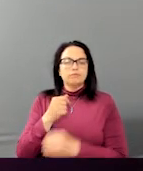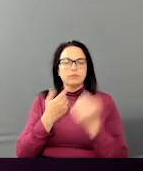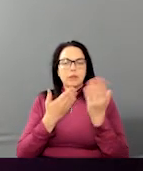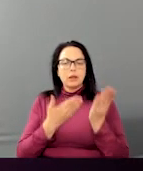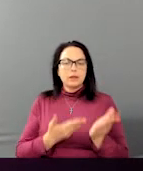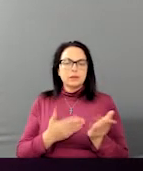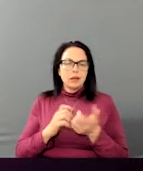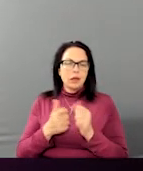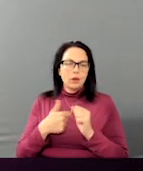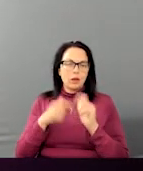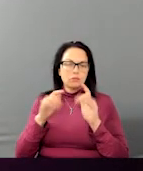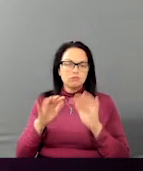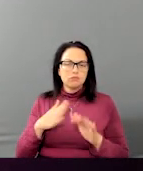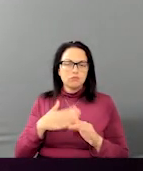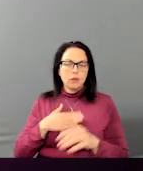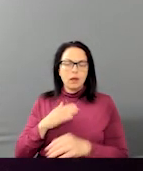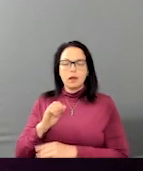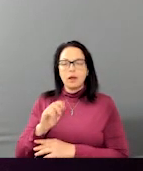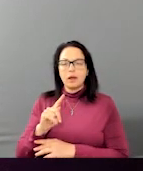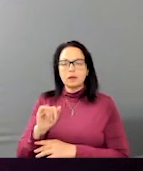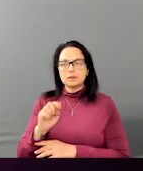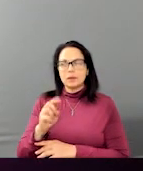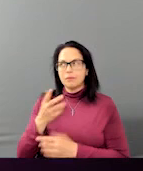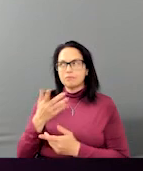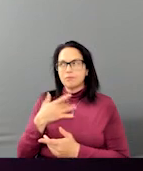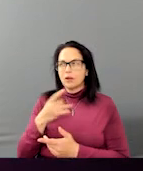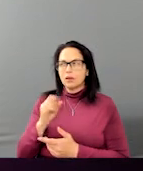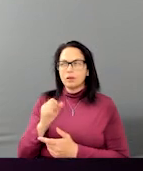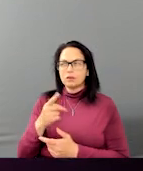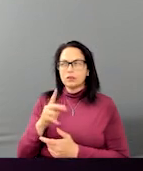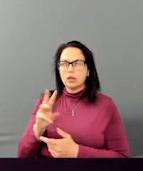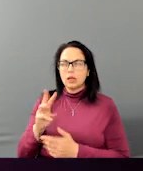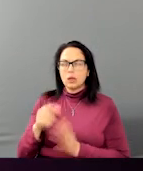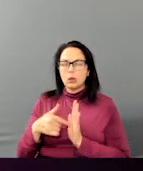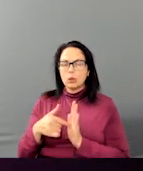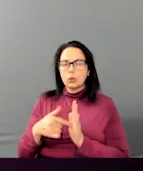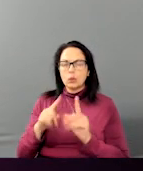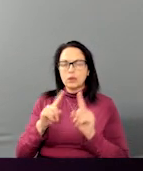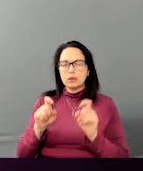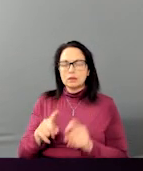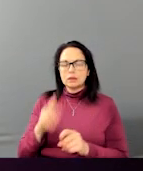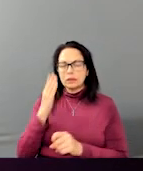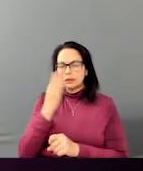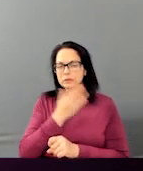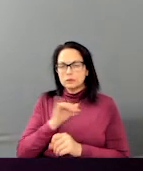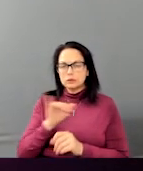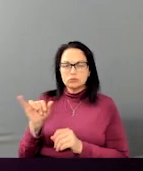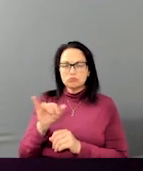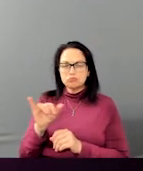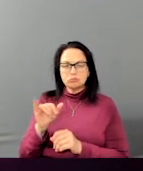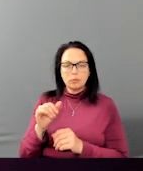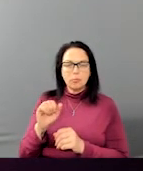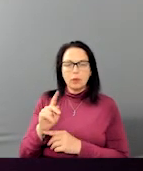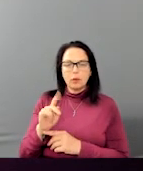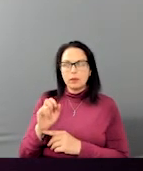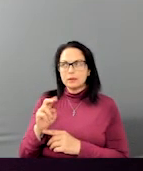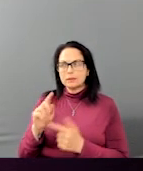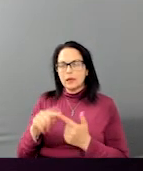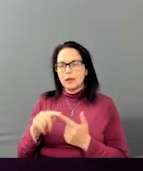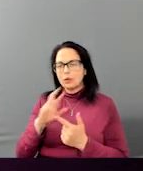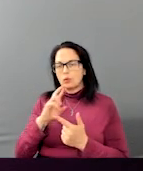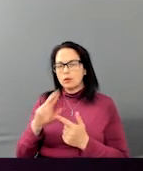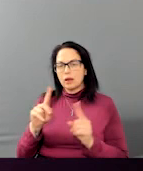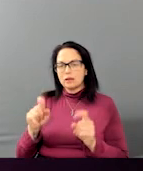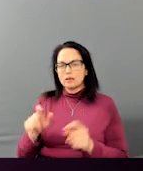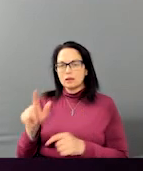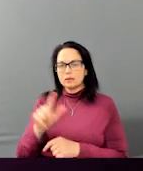Enzyme tests. I actually didn't really like shallow rendering. And the tests kind of look the same between Enzyme and React testing library,